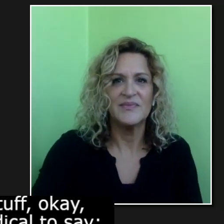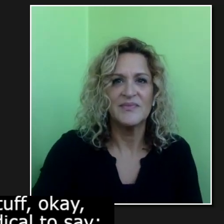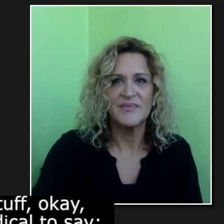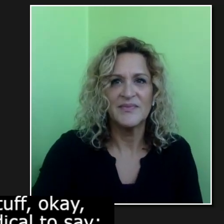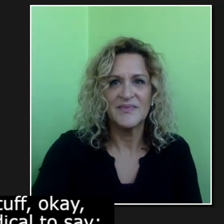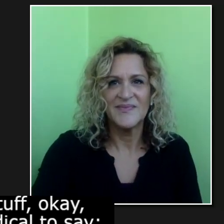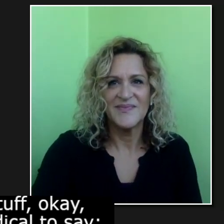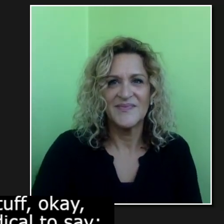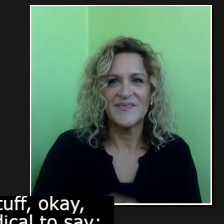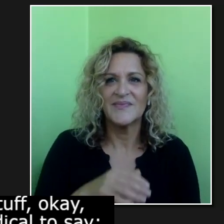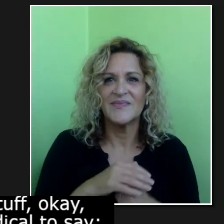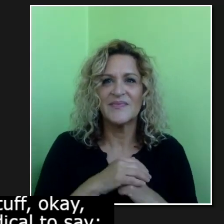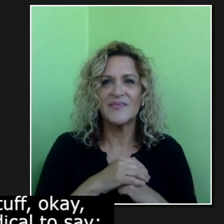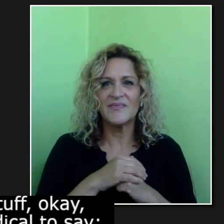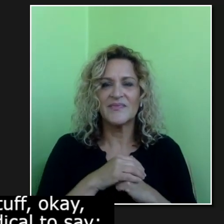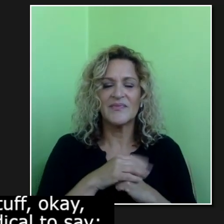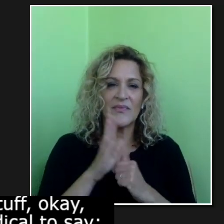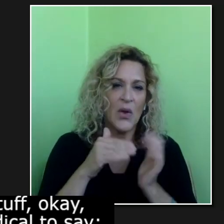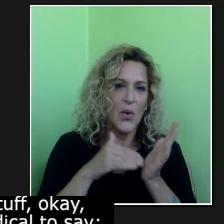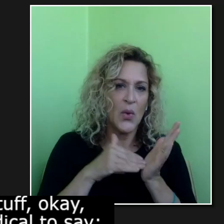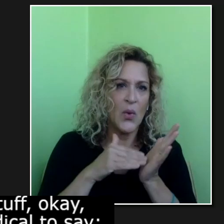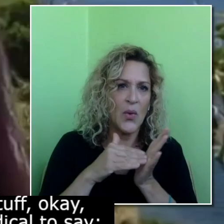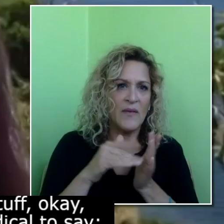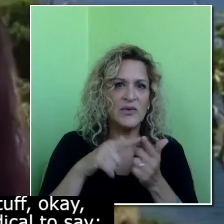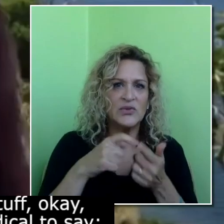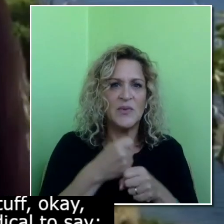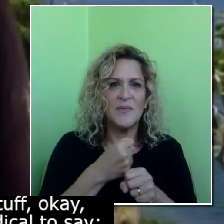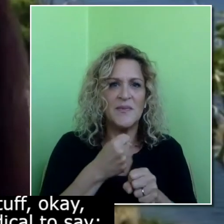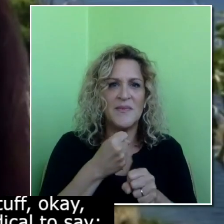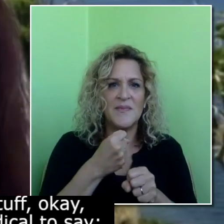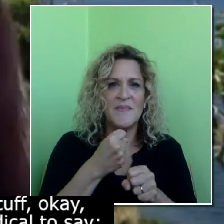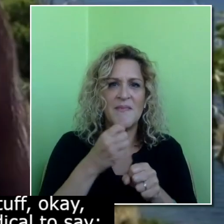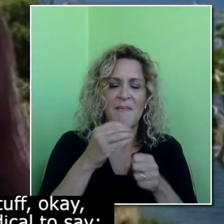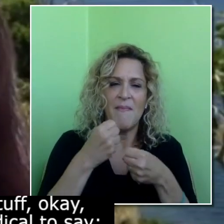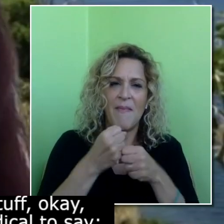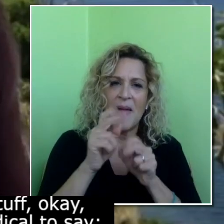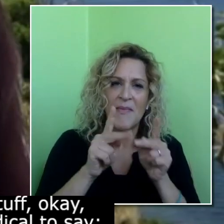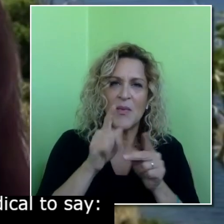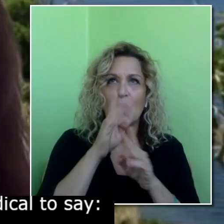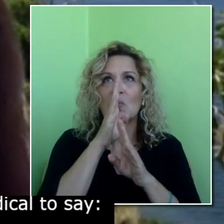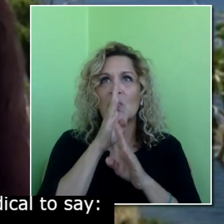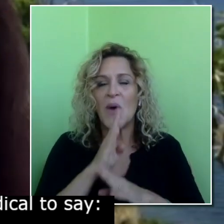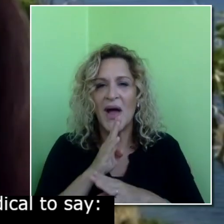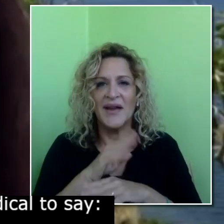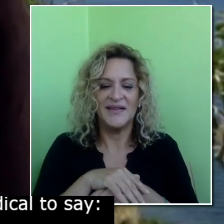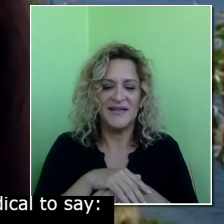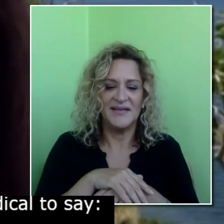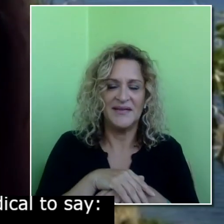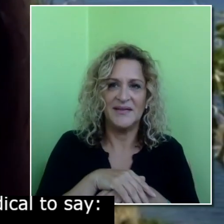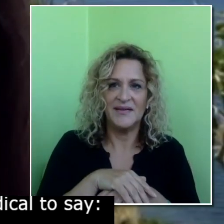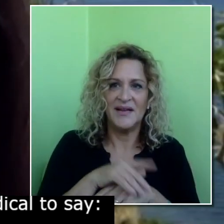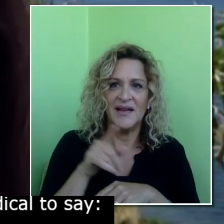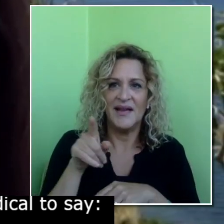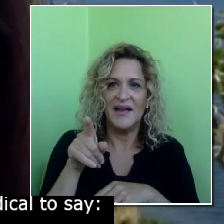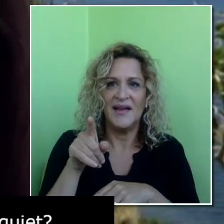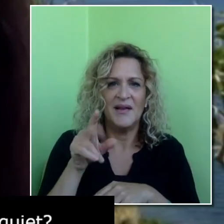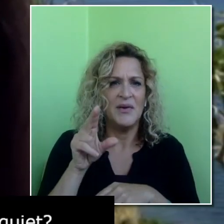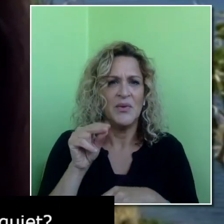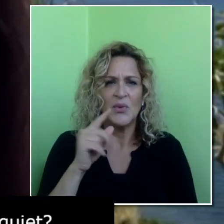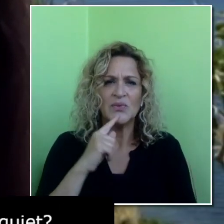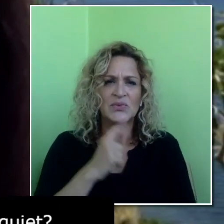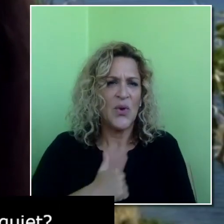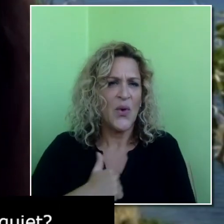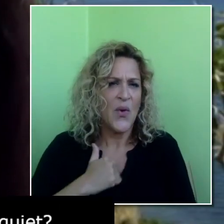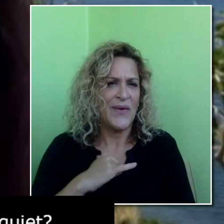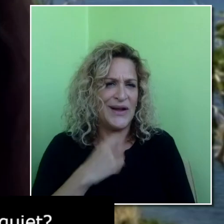I often have the effect of making everybody go quiet. No, sorry, I got a call. But no, Andy,